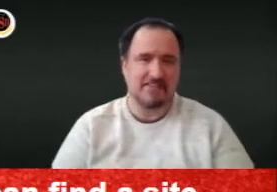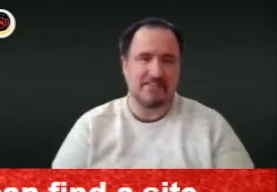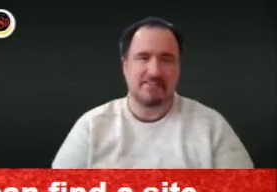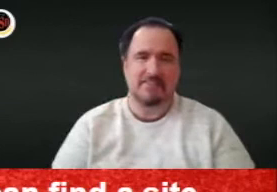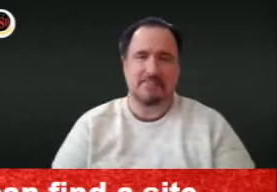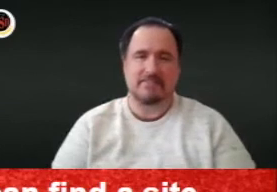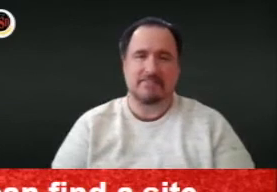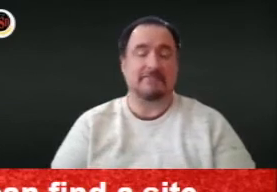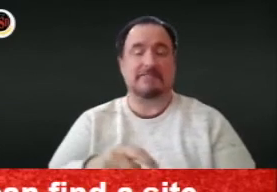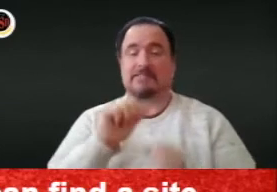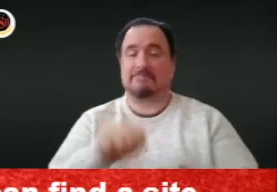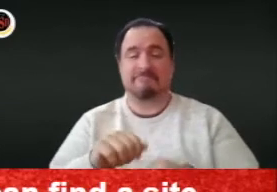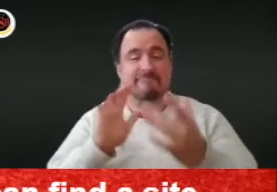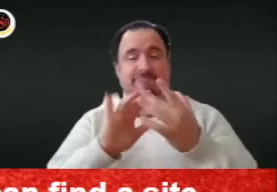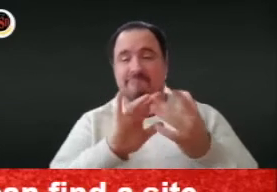really cool.